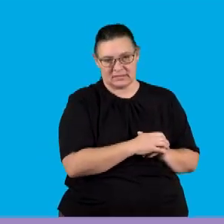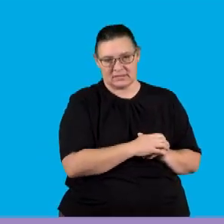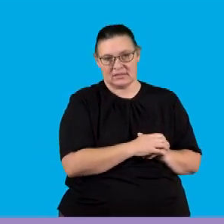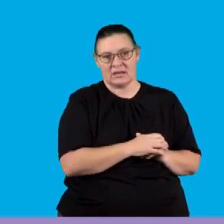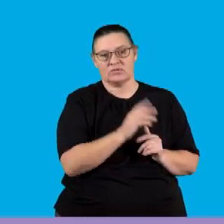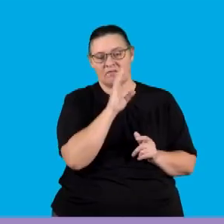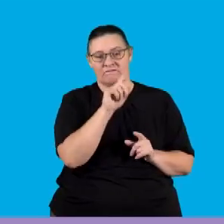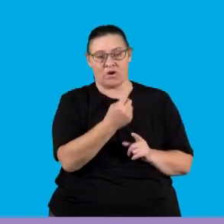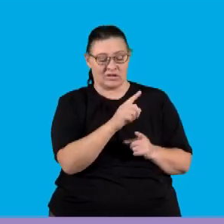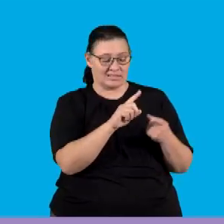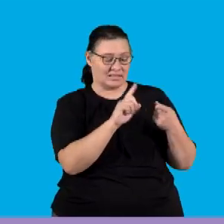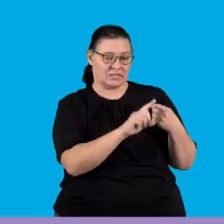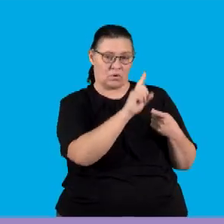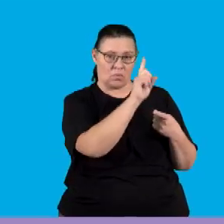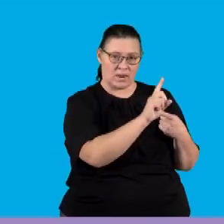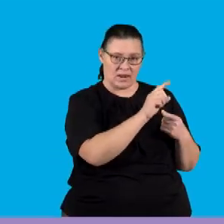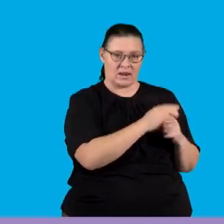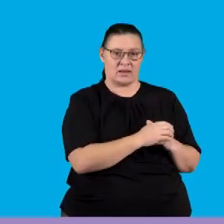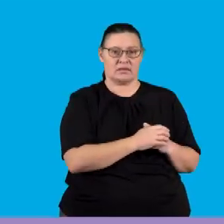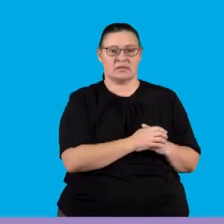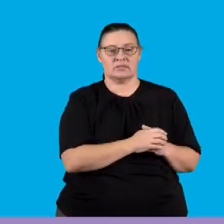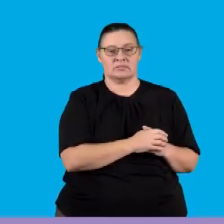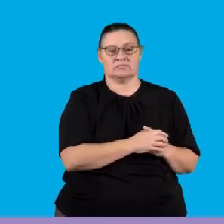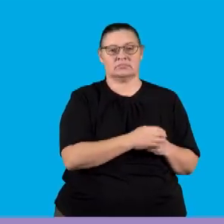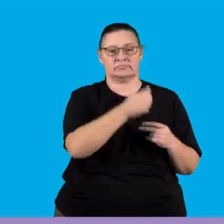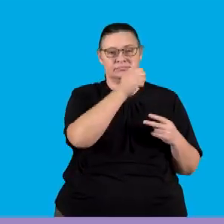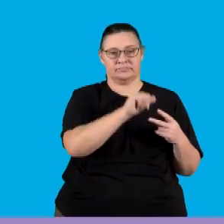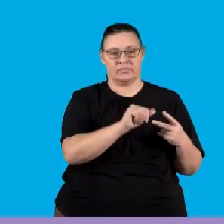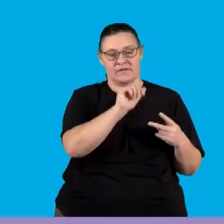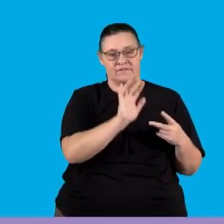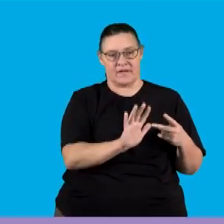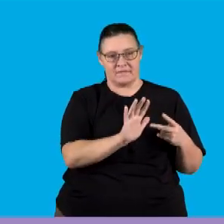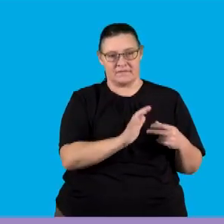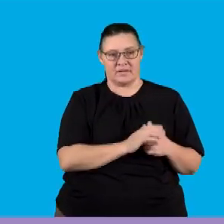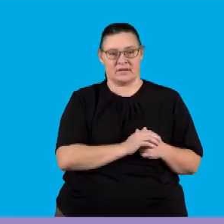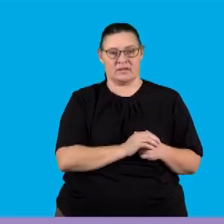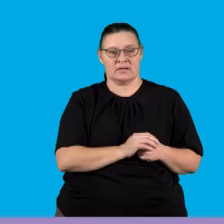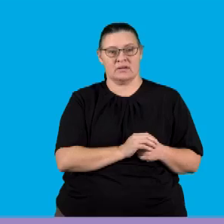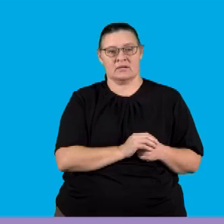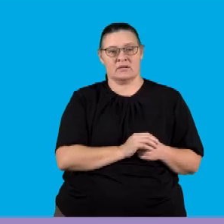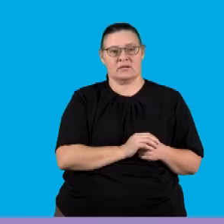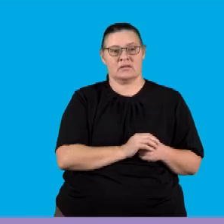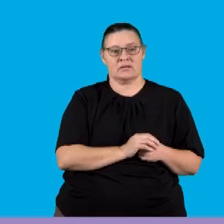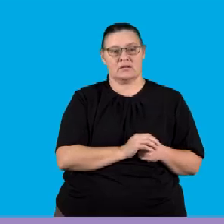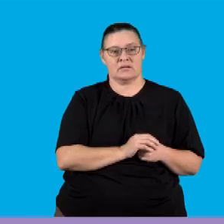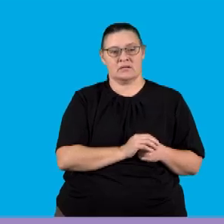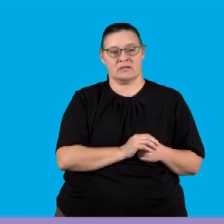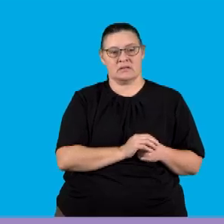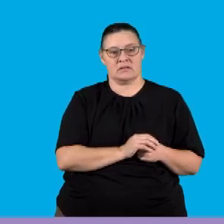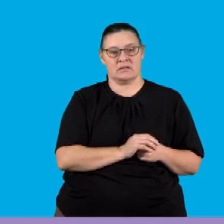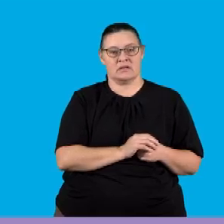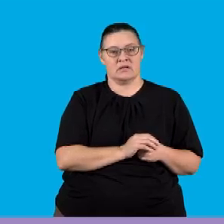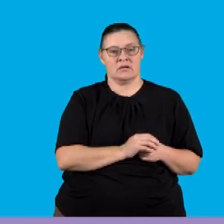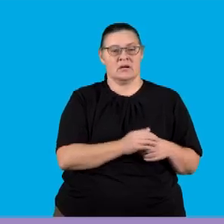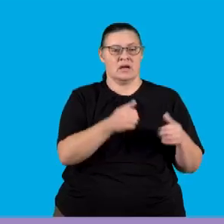of x. So the first input value that's indicated to us there is a 1. The next input value that is